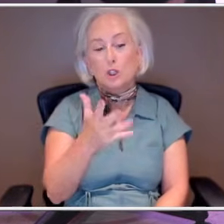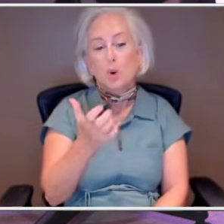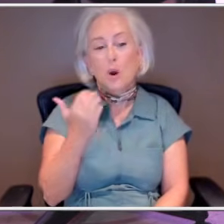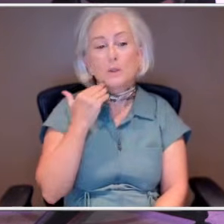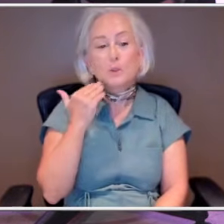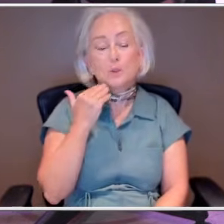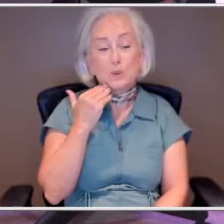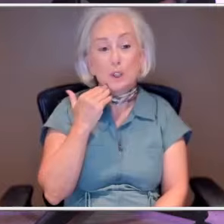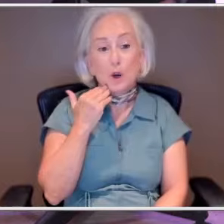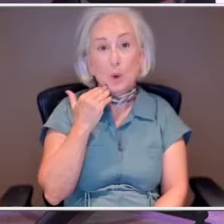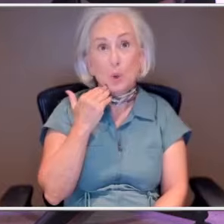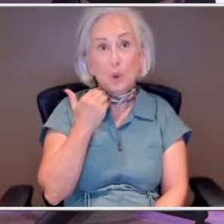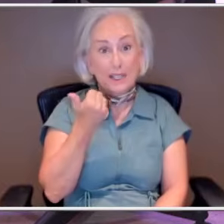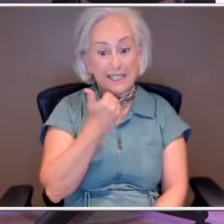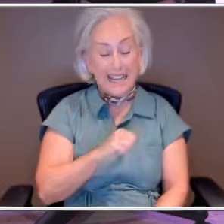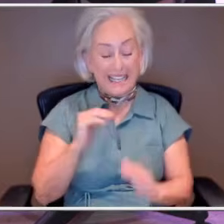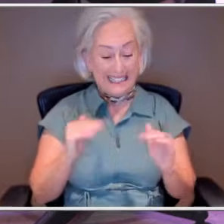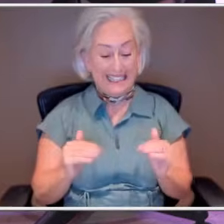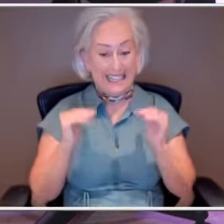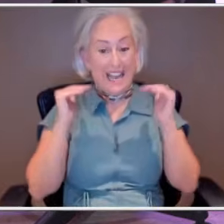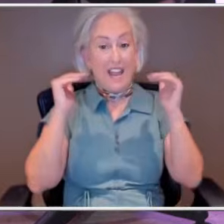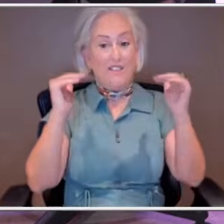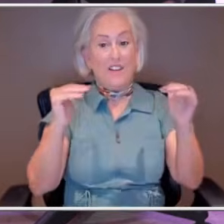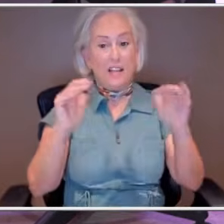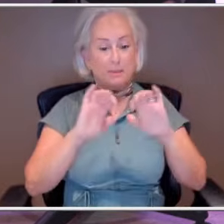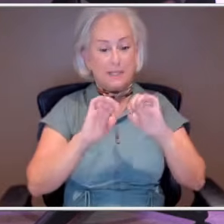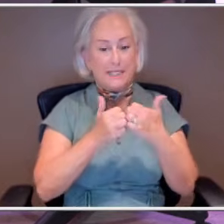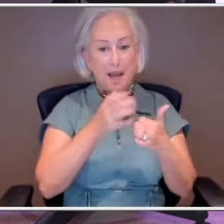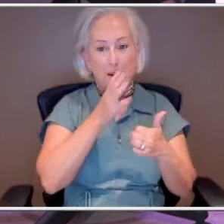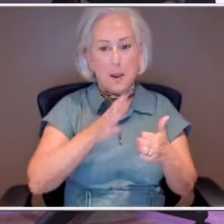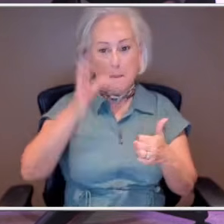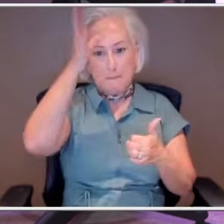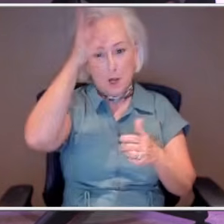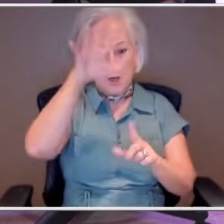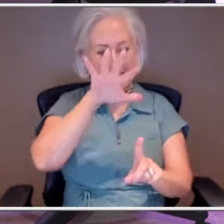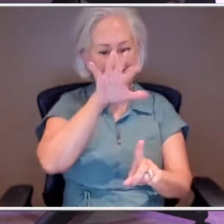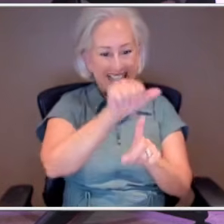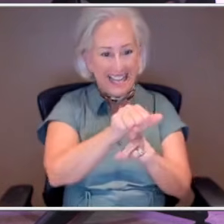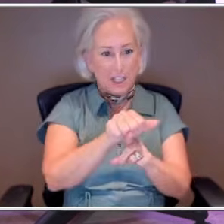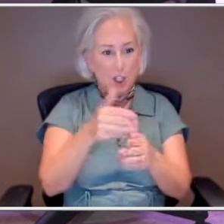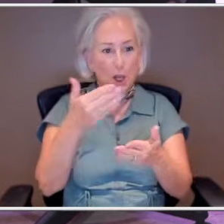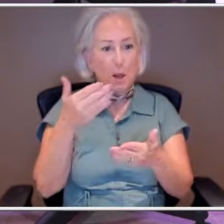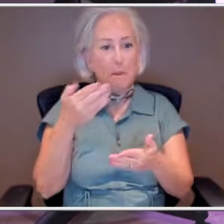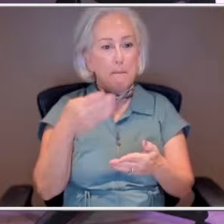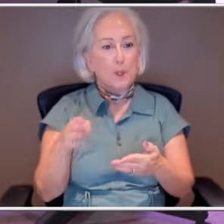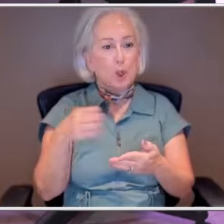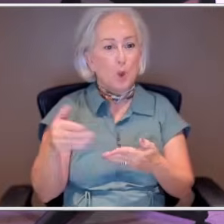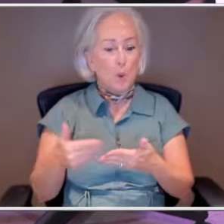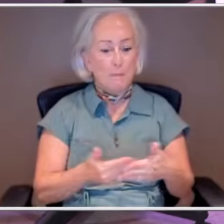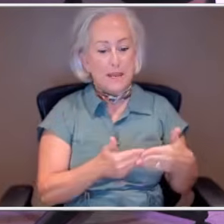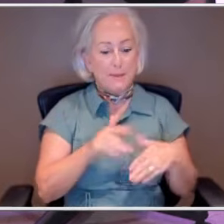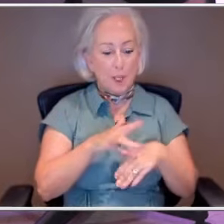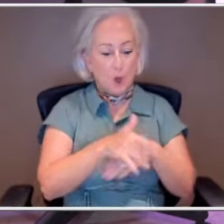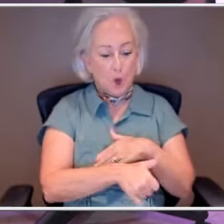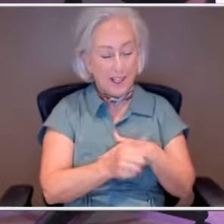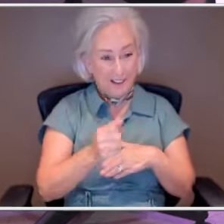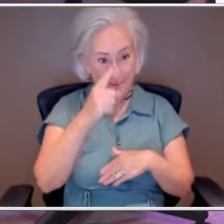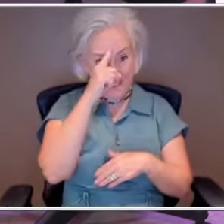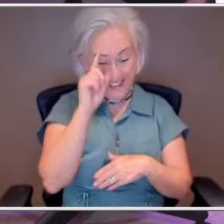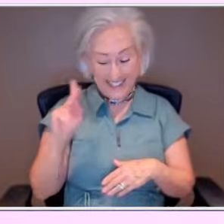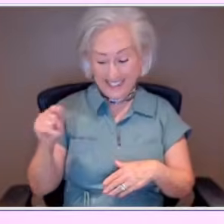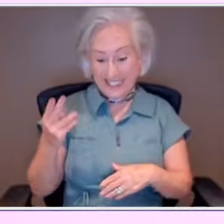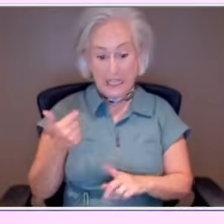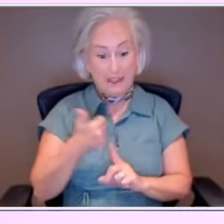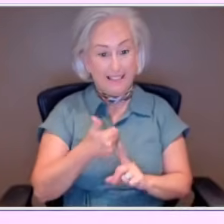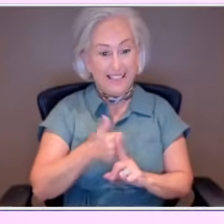been any advancements to help parents catch blue baby syndrome earlier? Because Keith wasn't diagnosed till he was 2. Well,